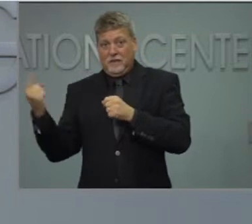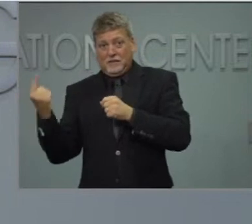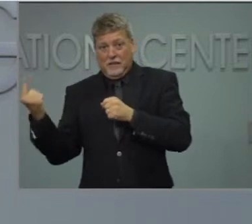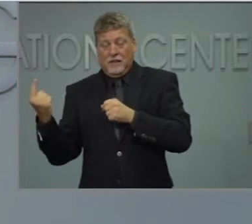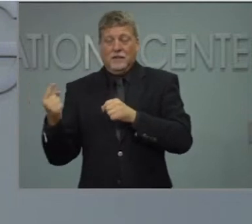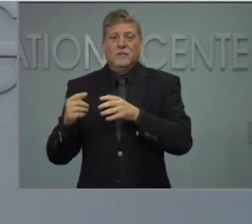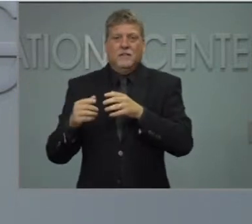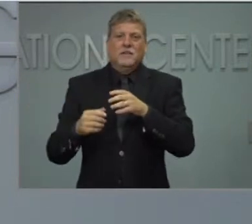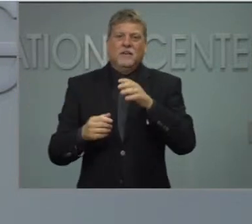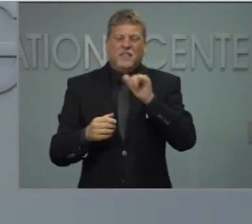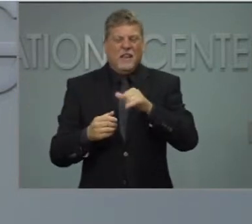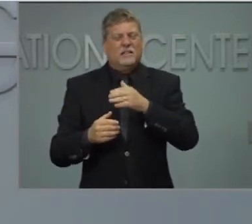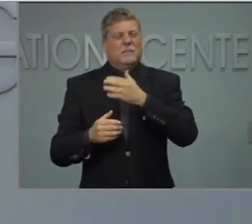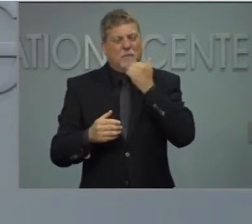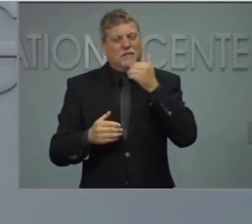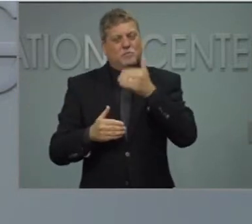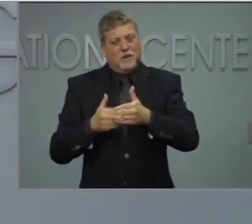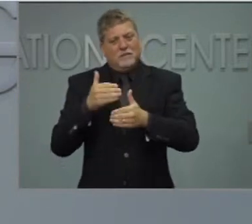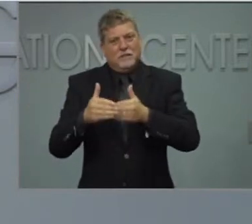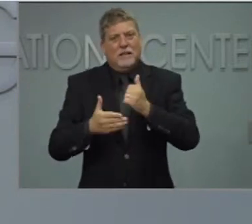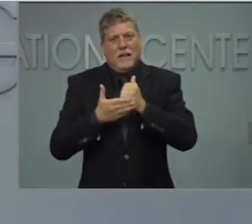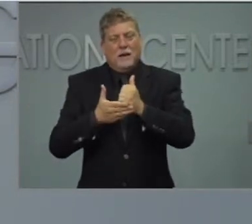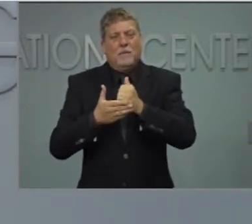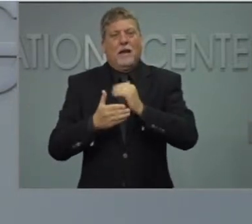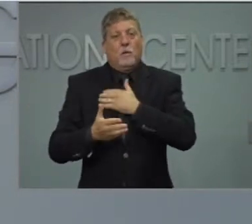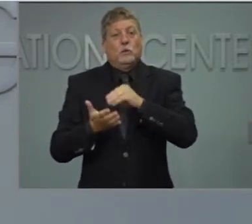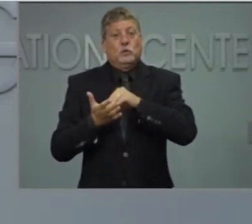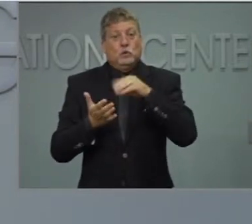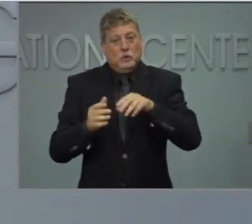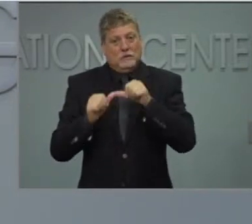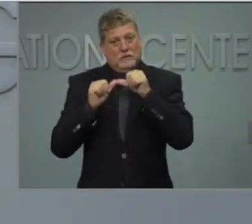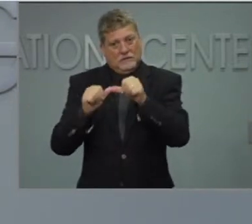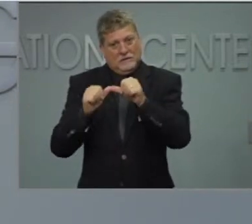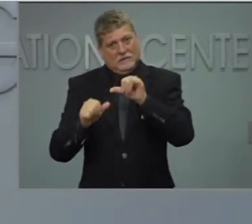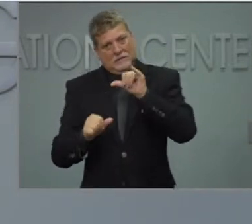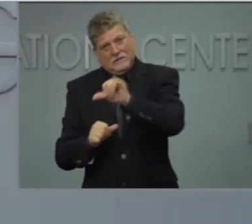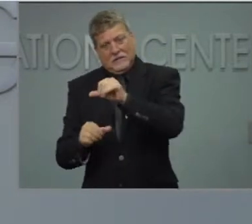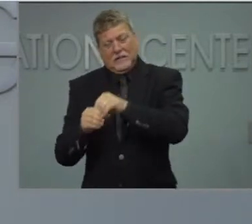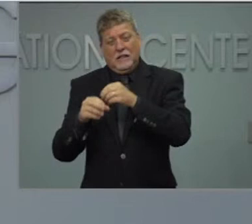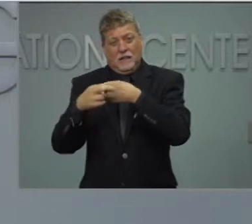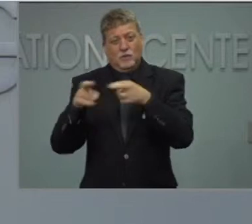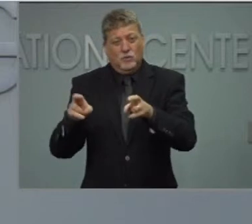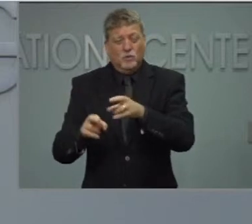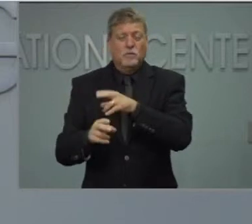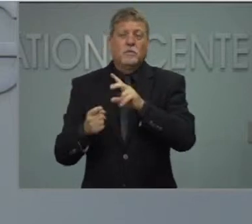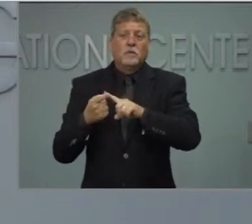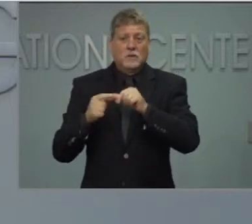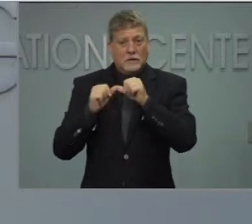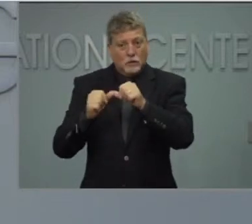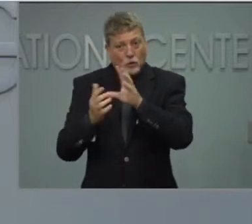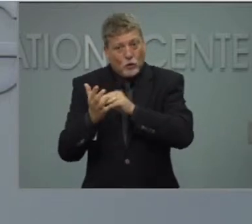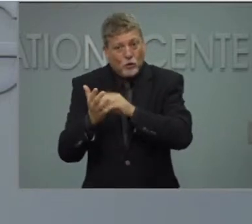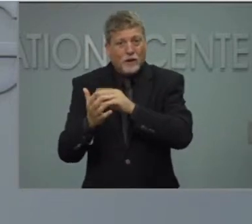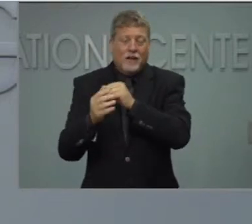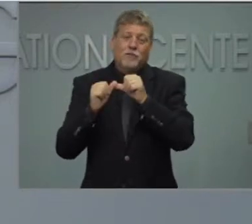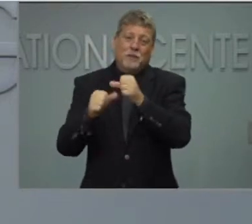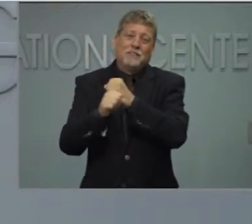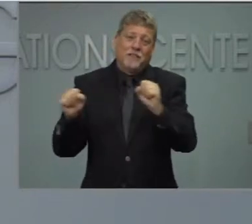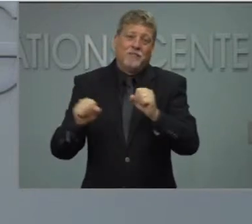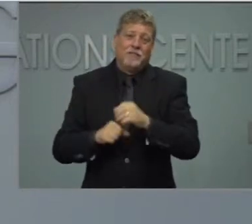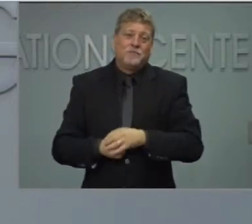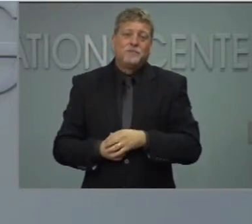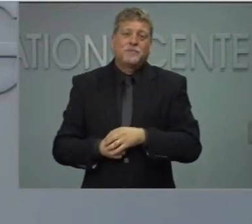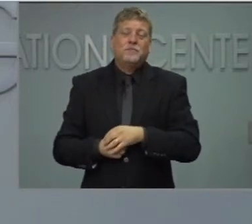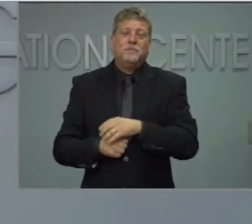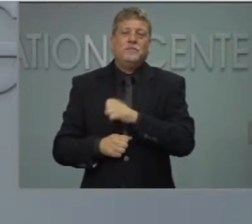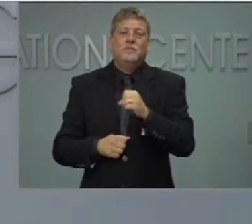learning and safe. So we're going to continue to work with school districts to make sure that they know the options that are available to them and encourage